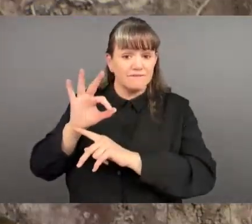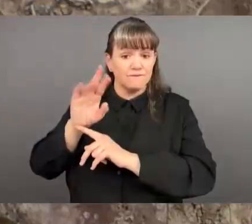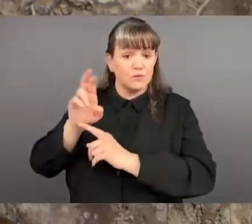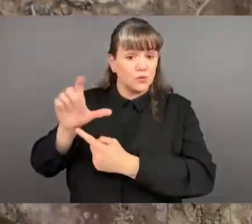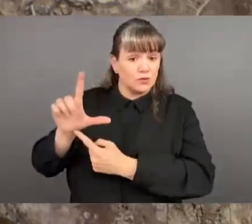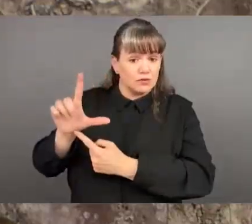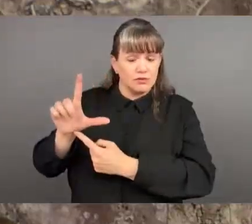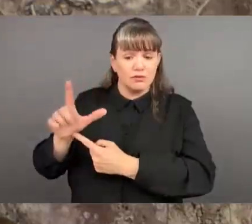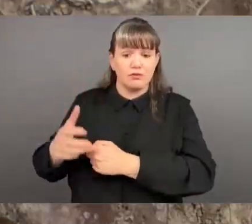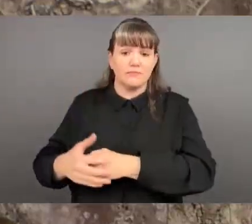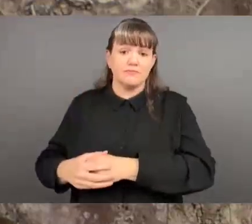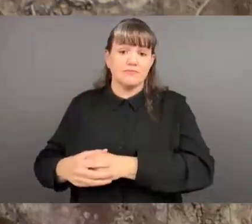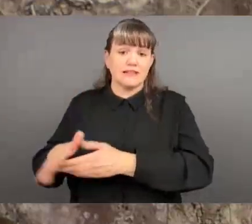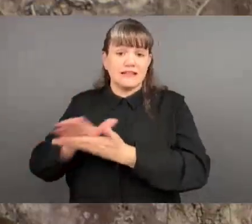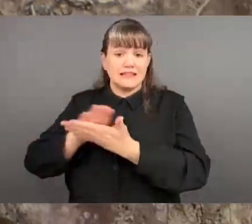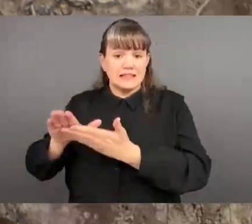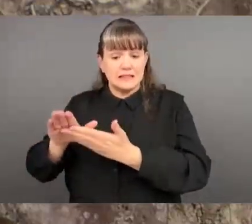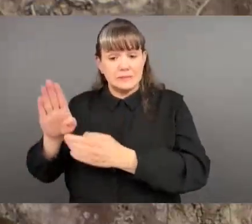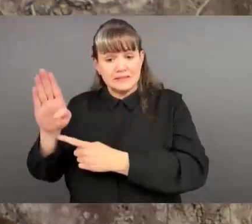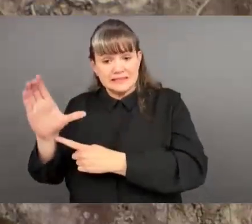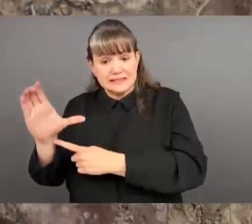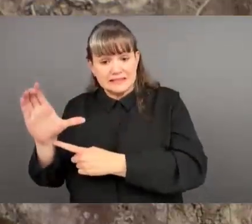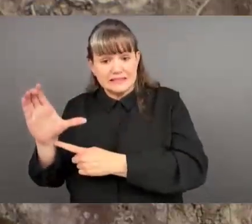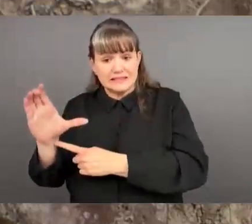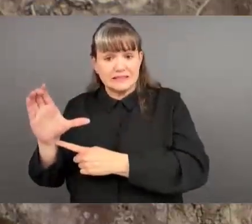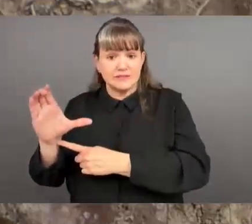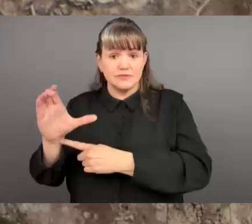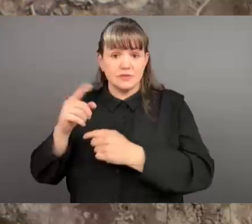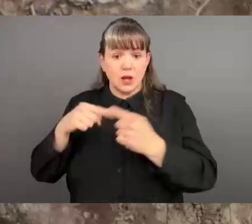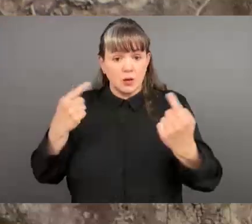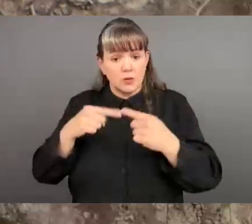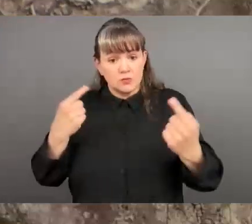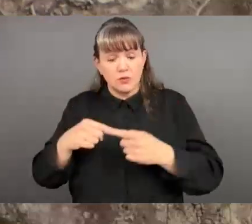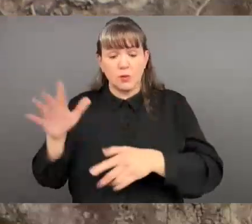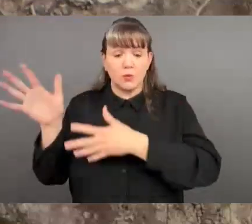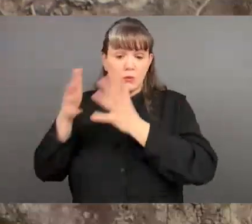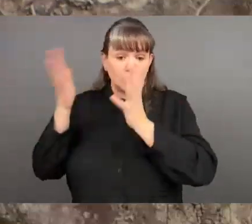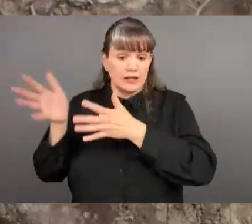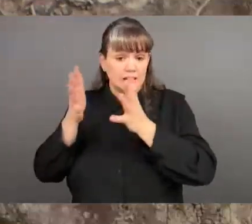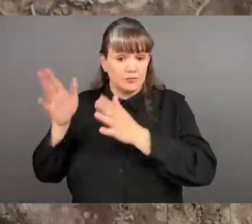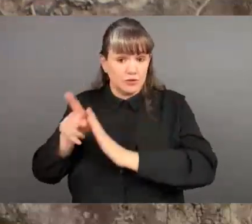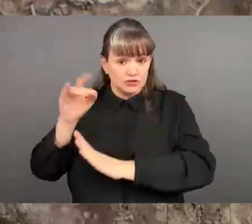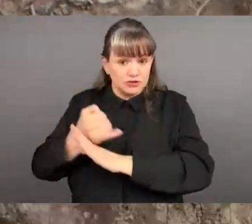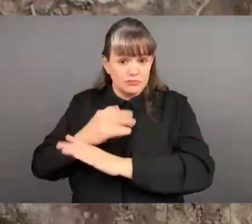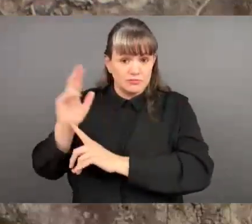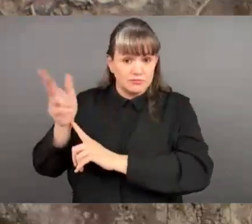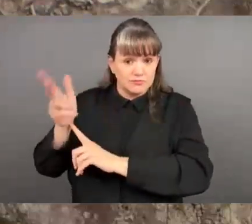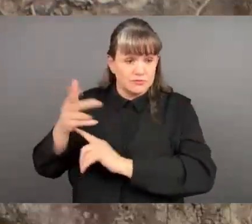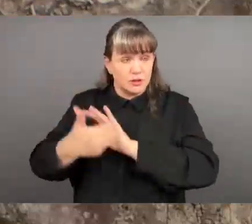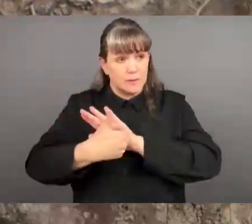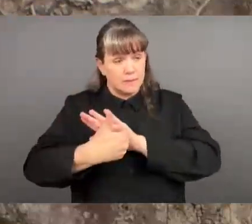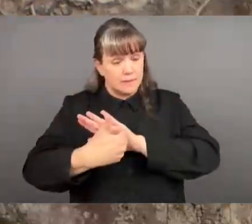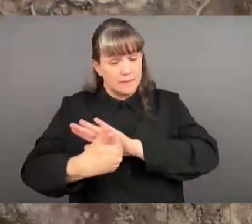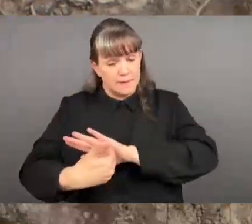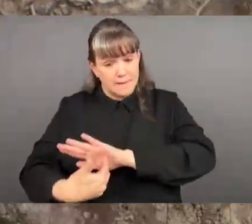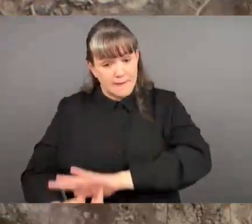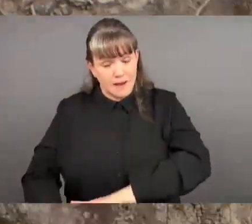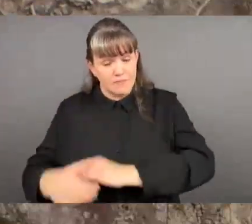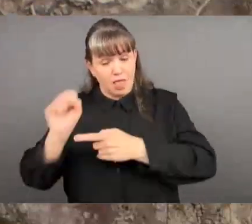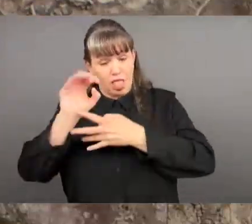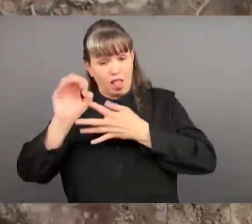wind projects, opposed, Honourable Speaker, to every possible action we could take on climate change. We're